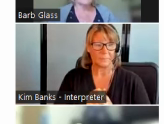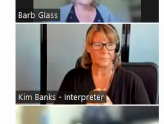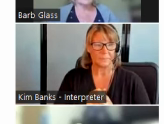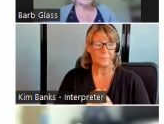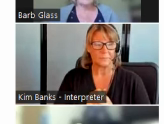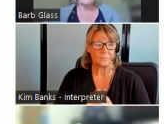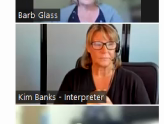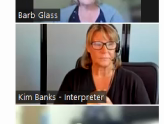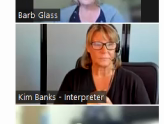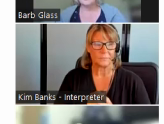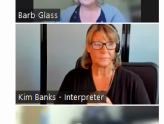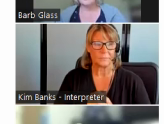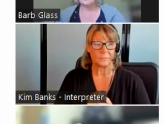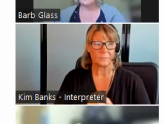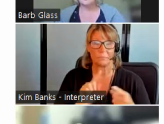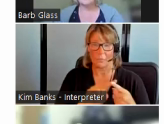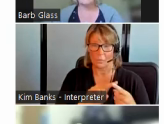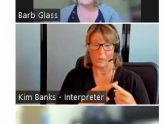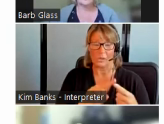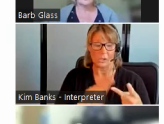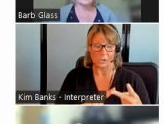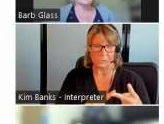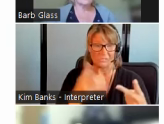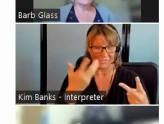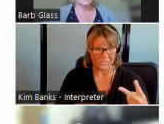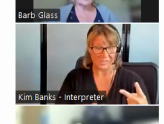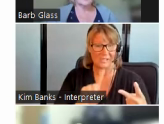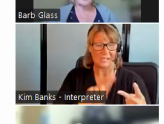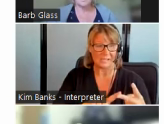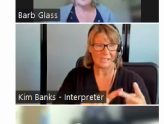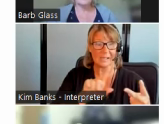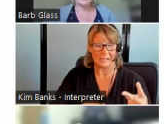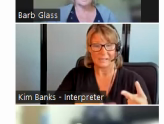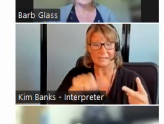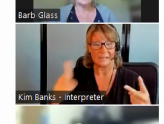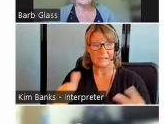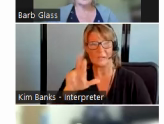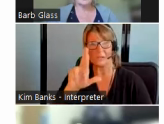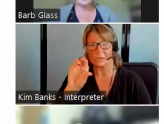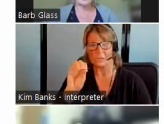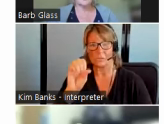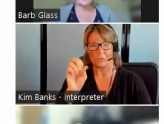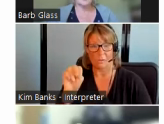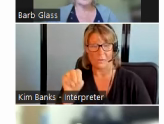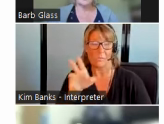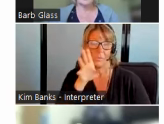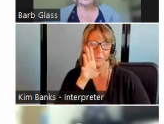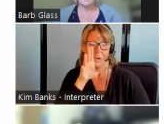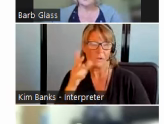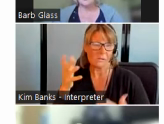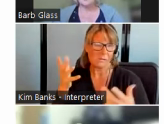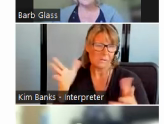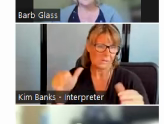Then after numbers 1 and 2, I will switch over to letting Robin present, and she's going to talk a little bit about